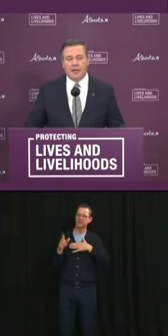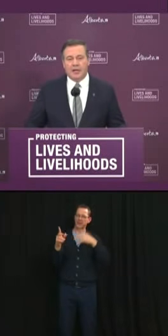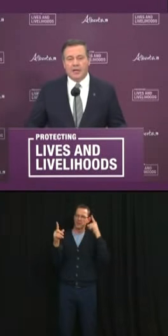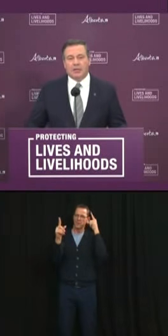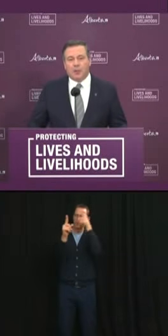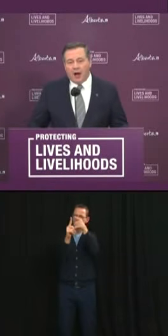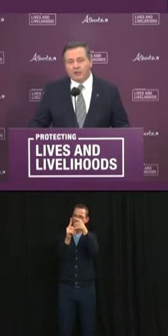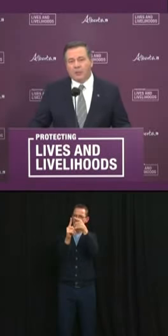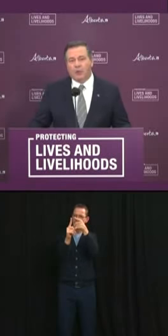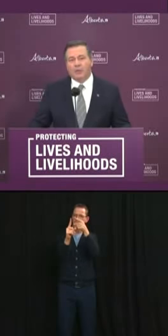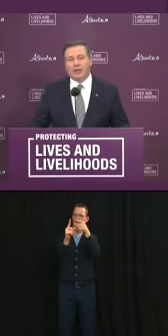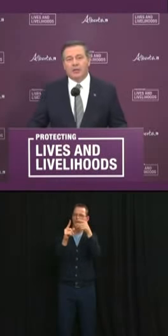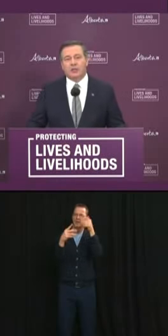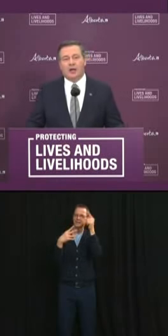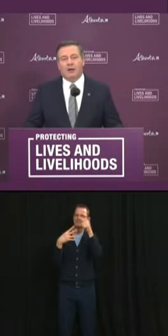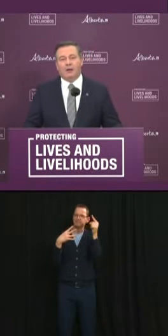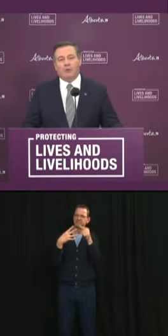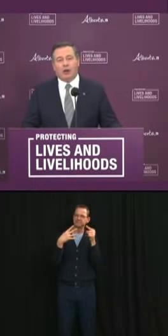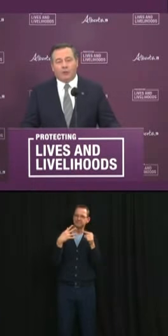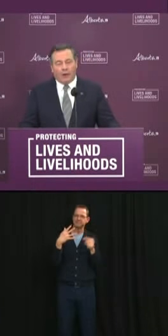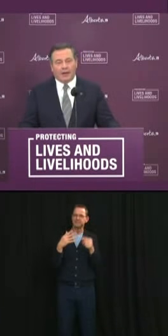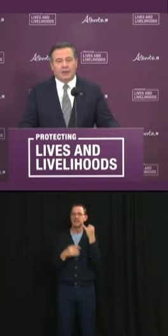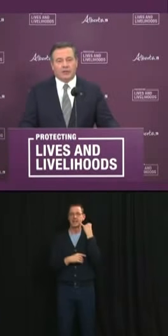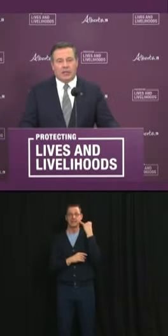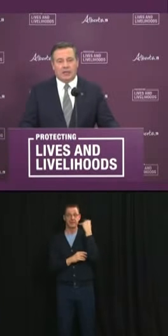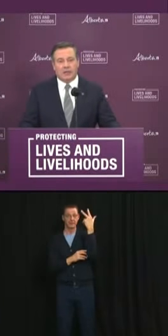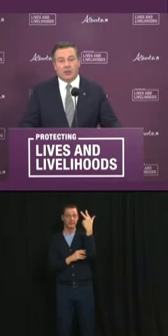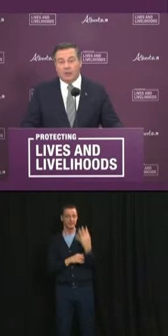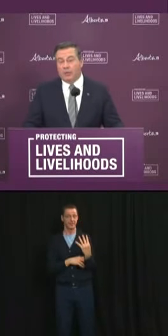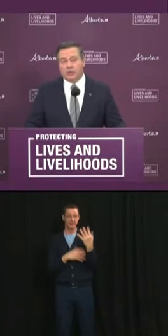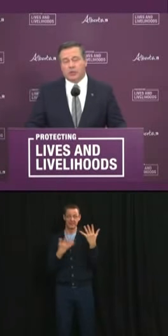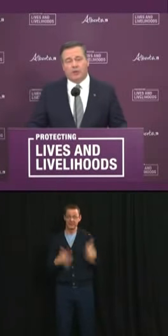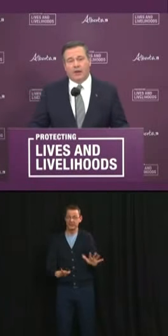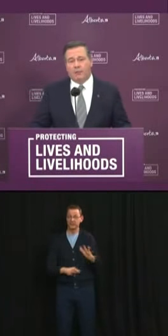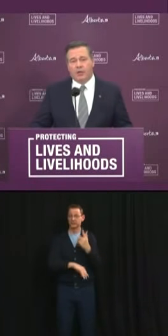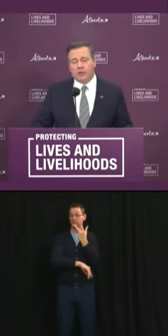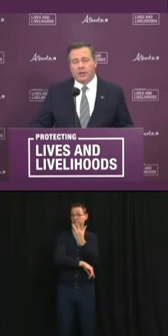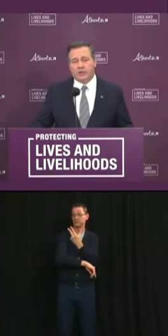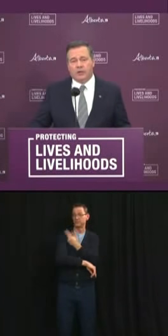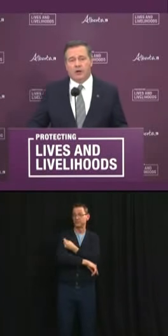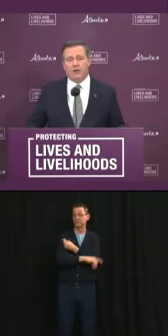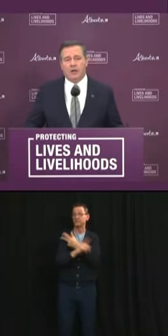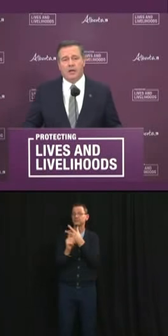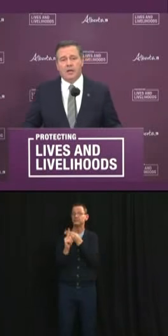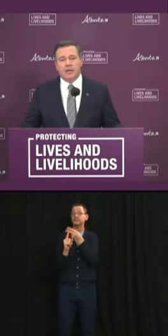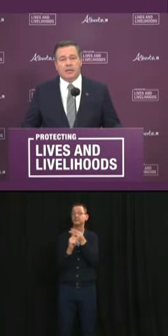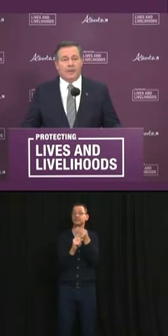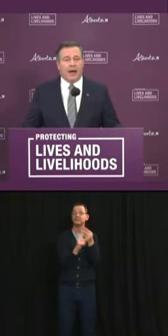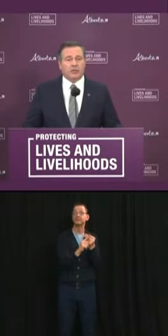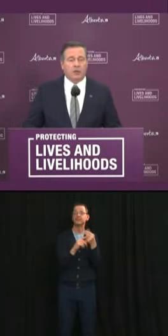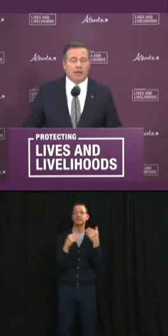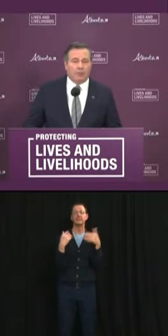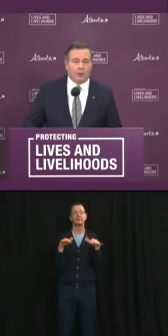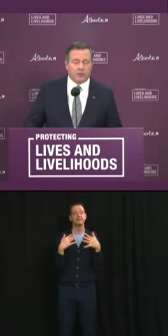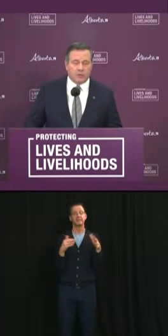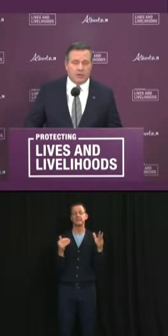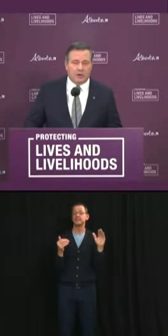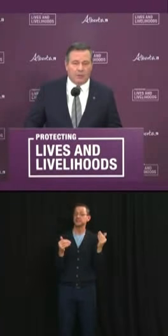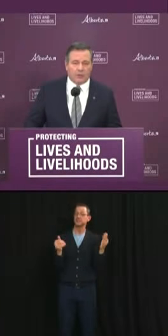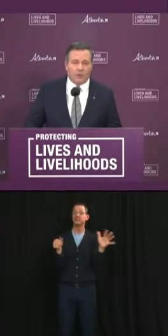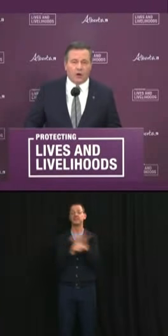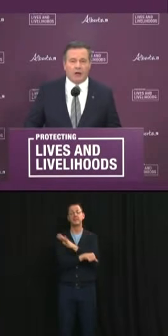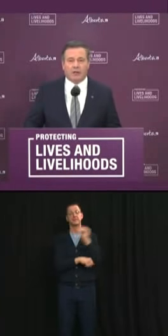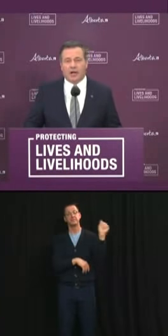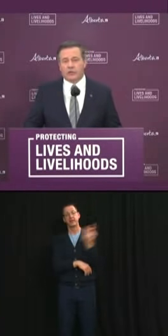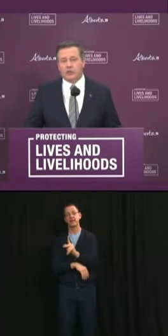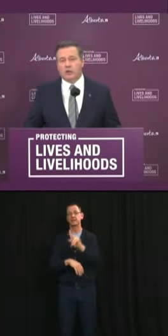close. It's possible because we are finally seeing the shipments that should have come weeks or months ago. In the past week, Alberta's received